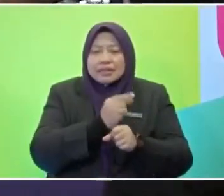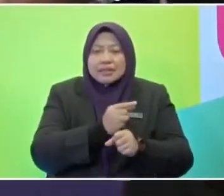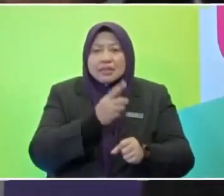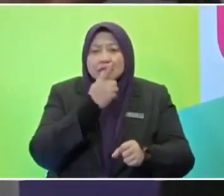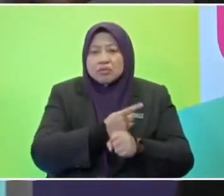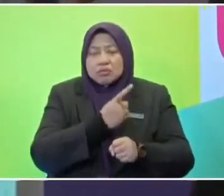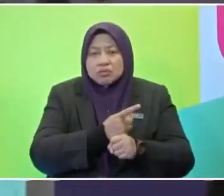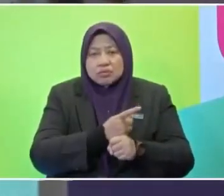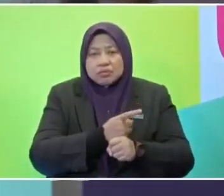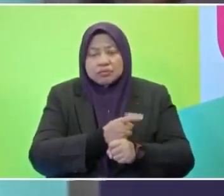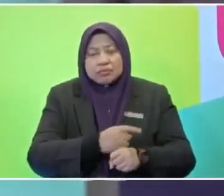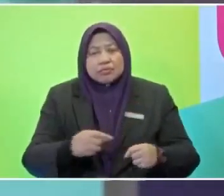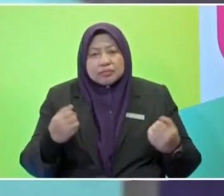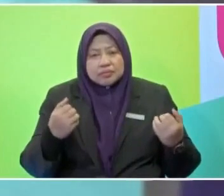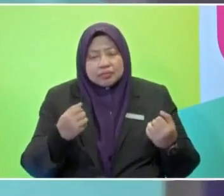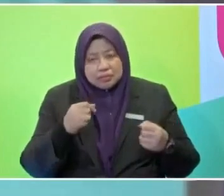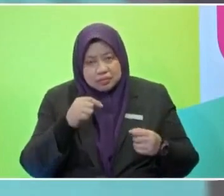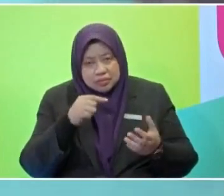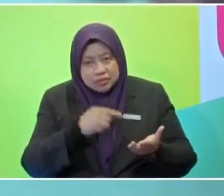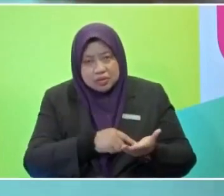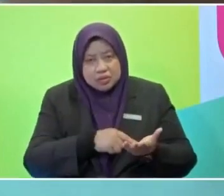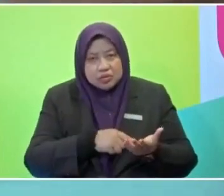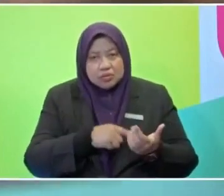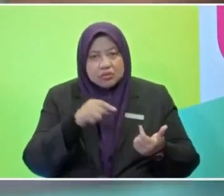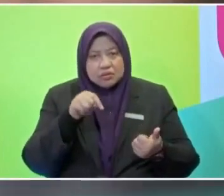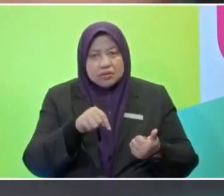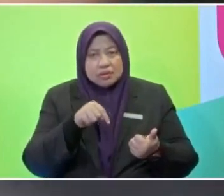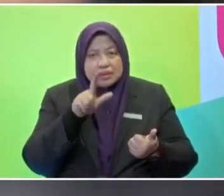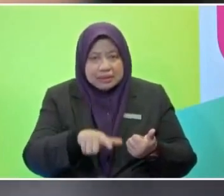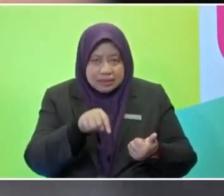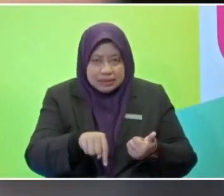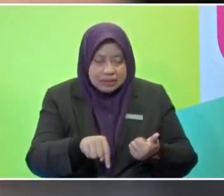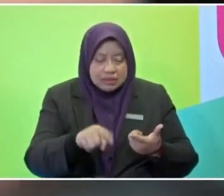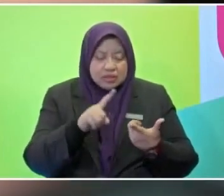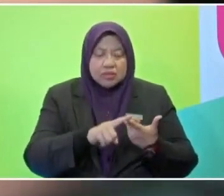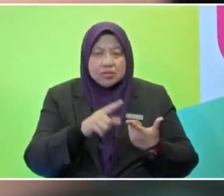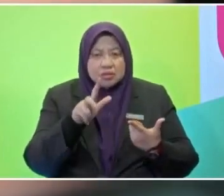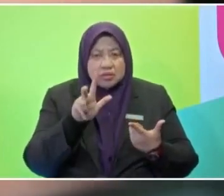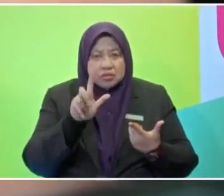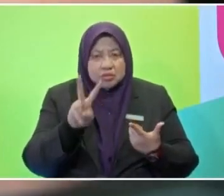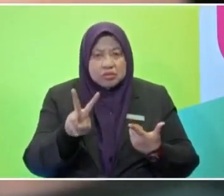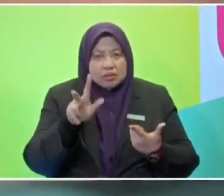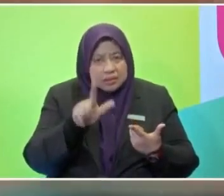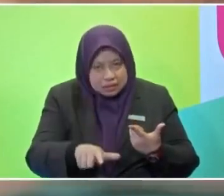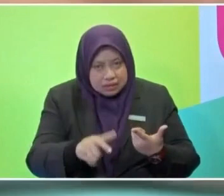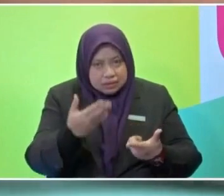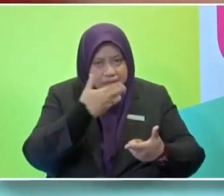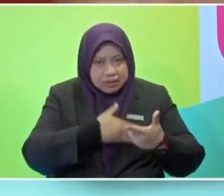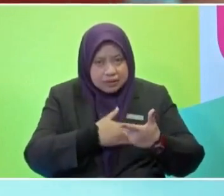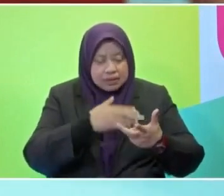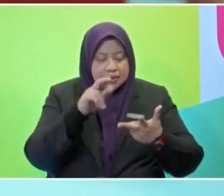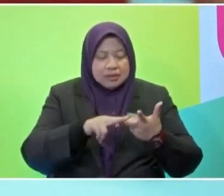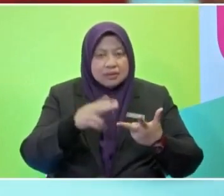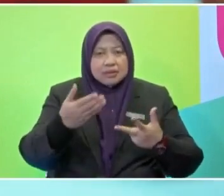Second one. And the third one. I see. I'm going to tighten it up a bit. So parallel to each